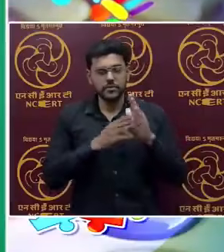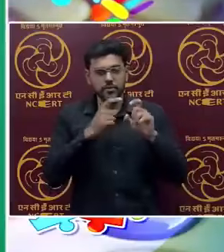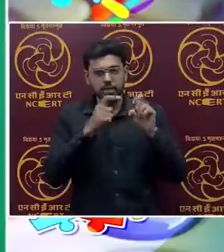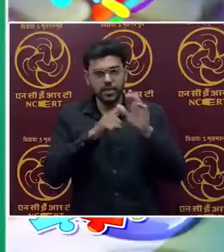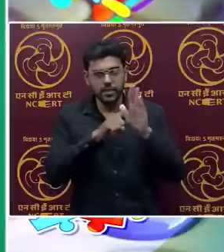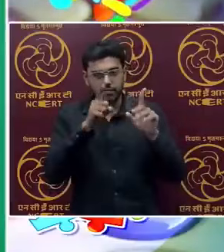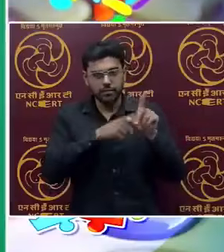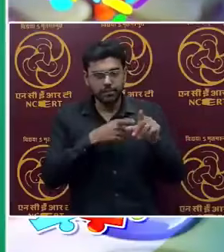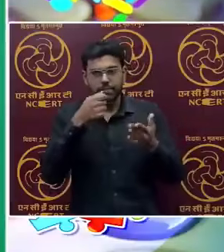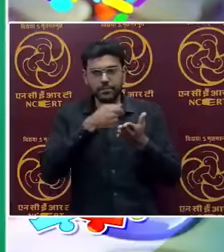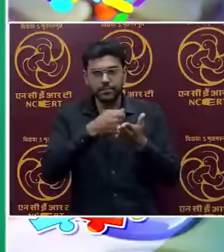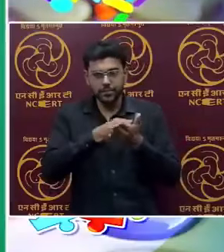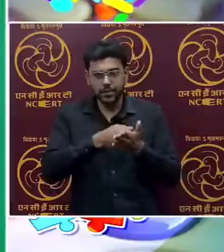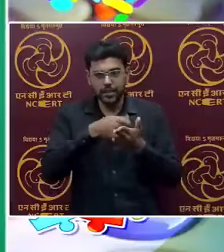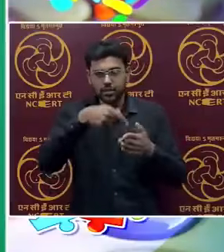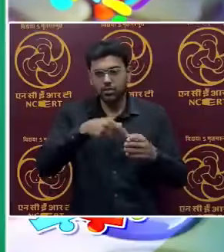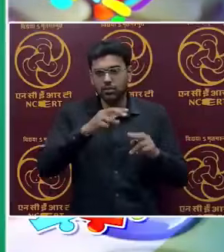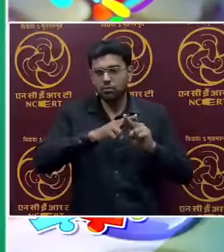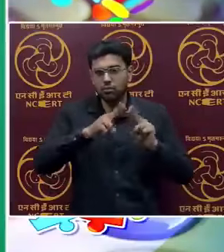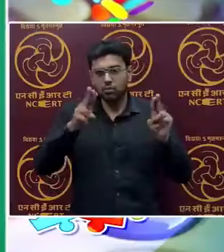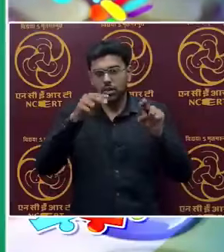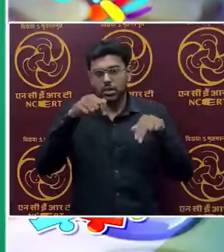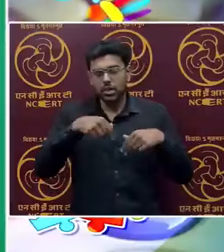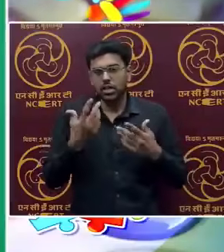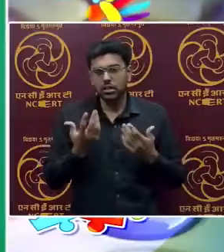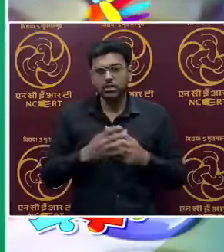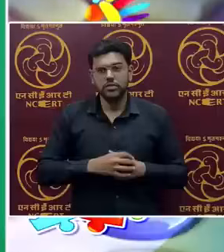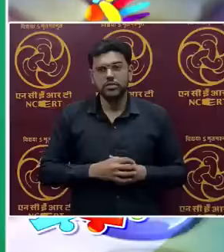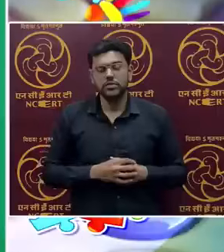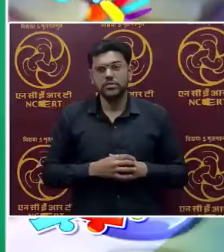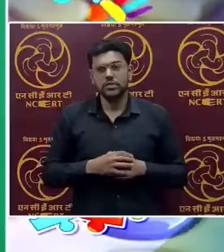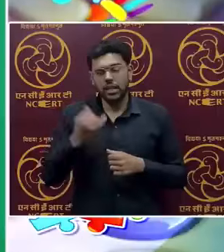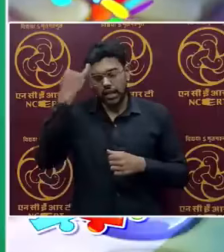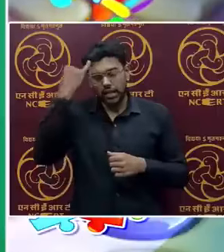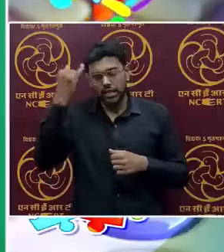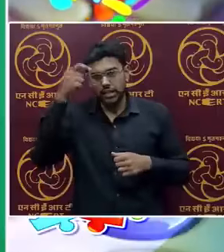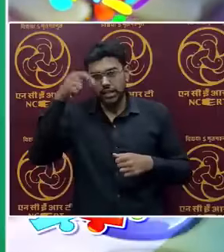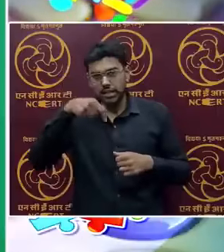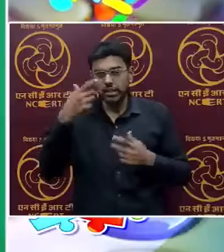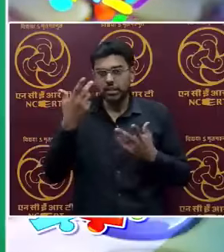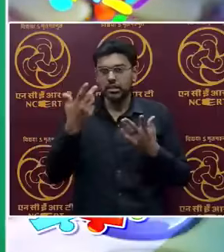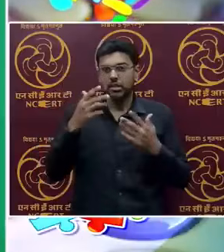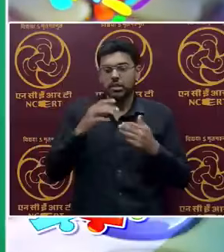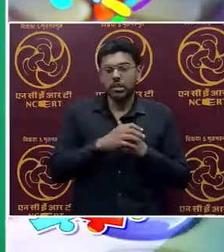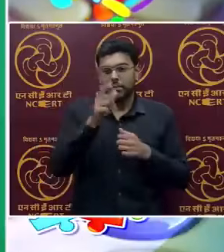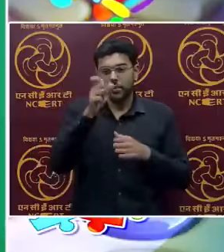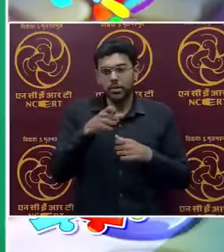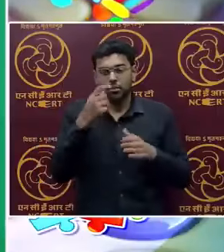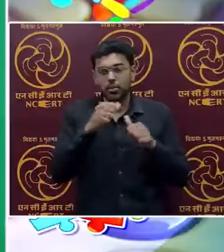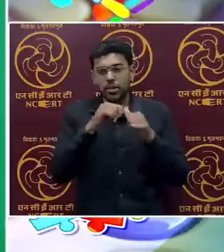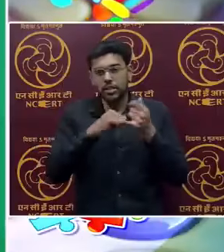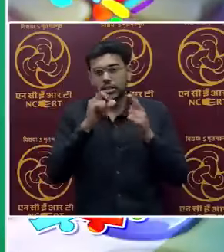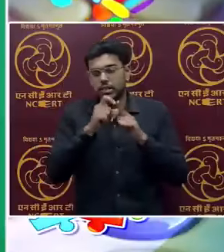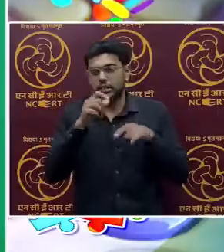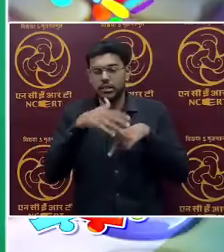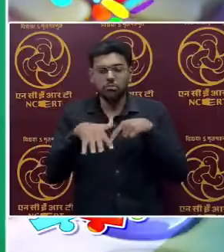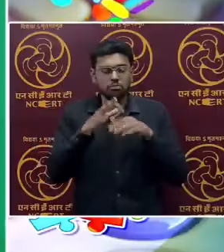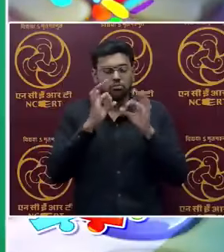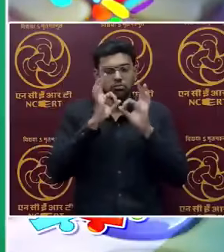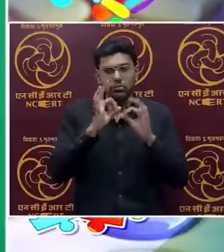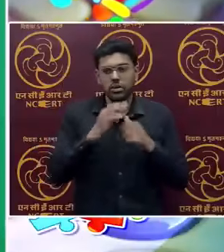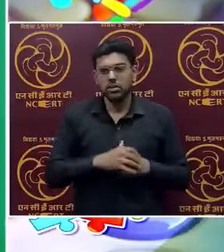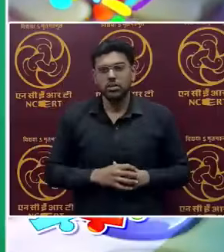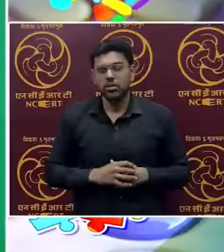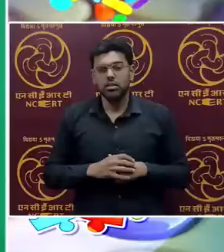basic structure of the whole uh, idea behind a person with autism is Yeah. already been laid by